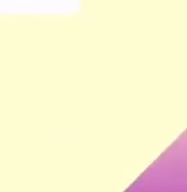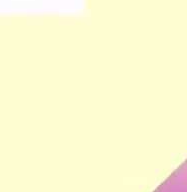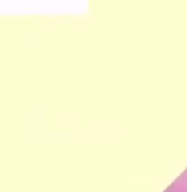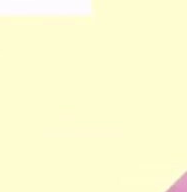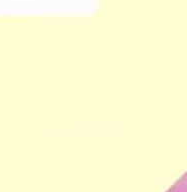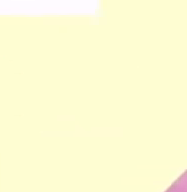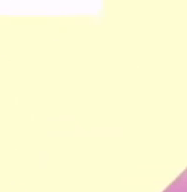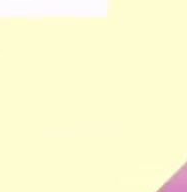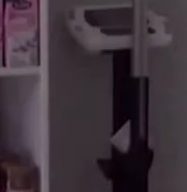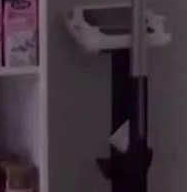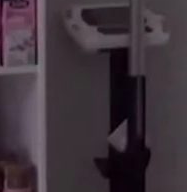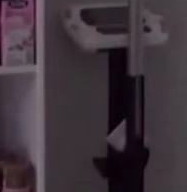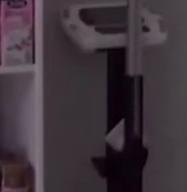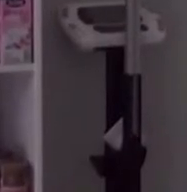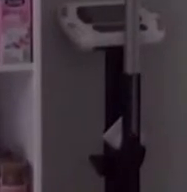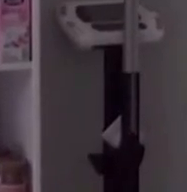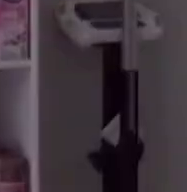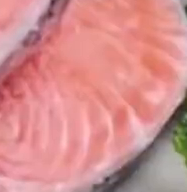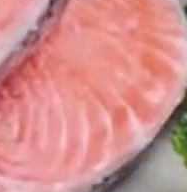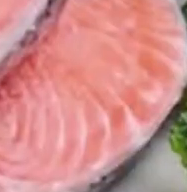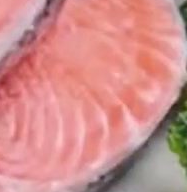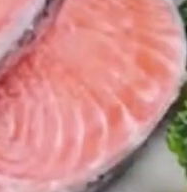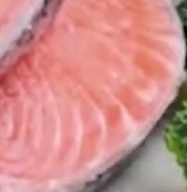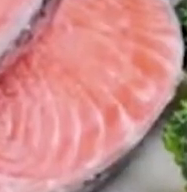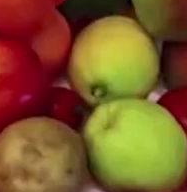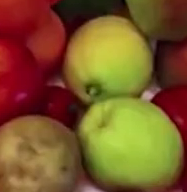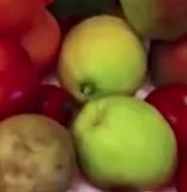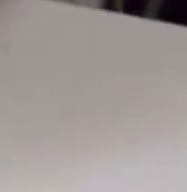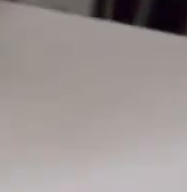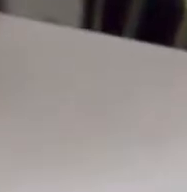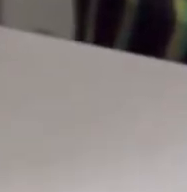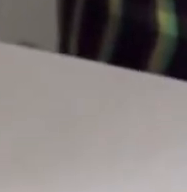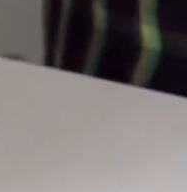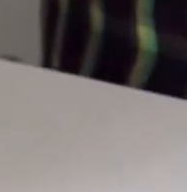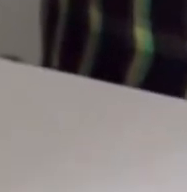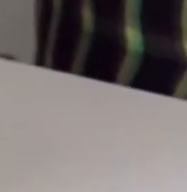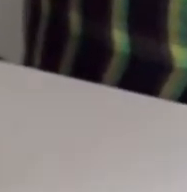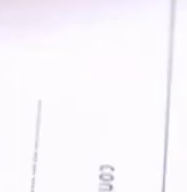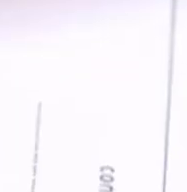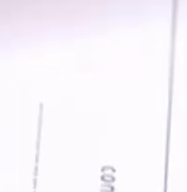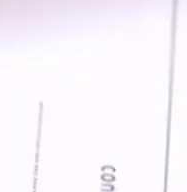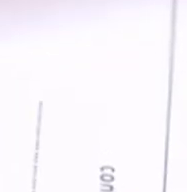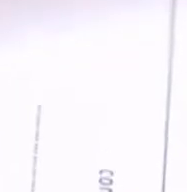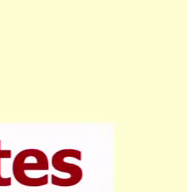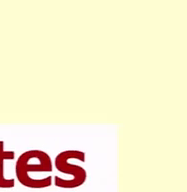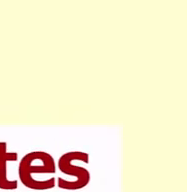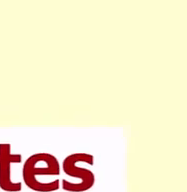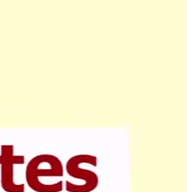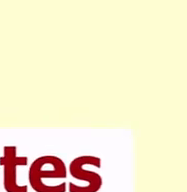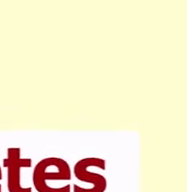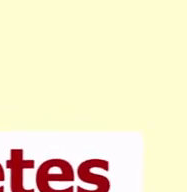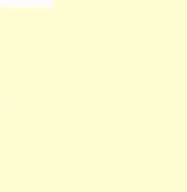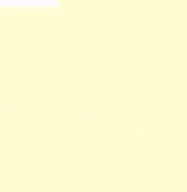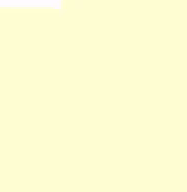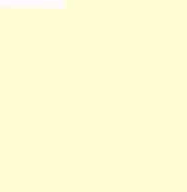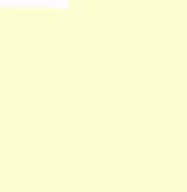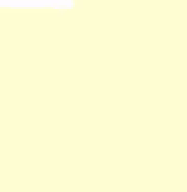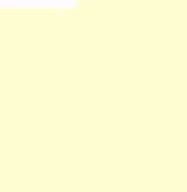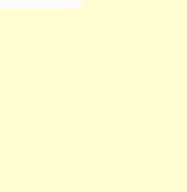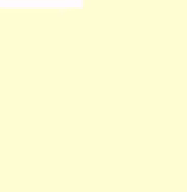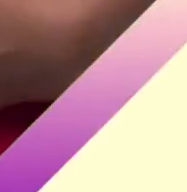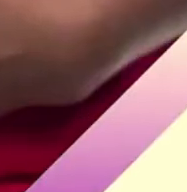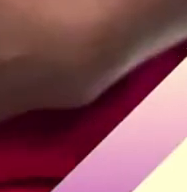Timex Nutrition Center for professional advice on how to manage your health and immune boosting. At Timex, we treat diseases like